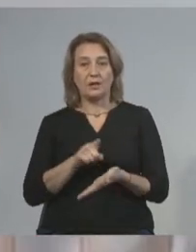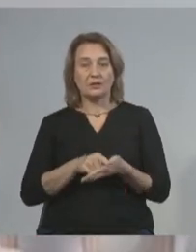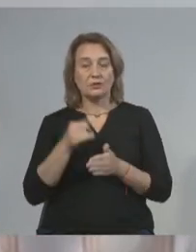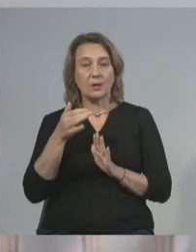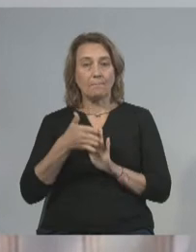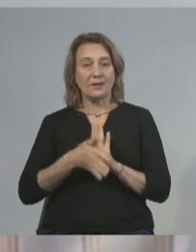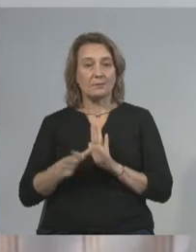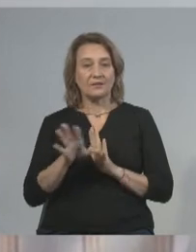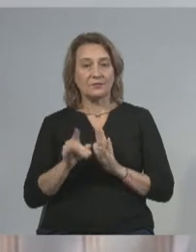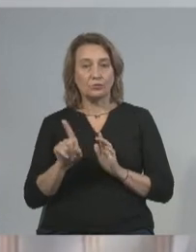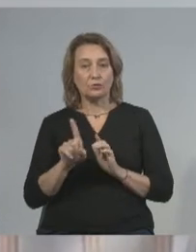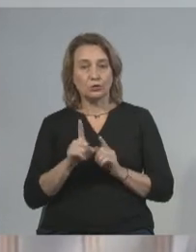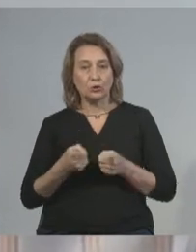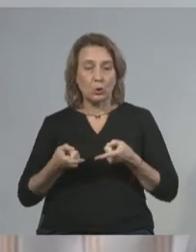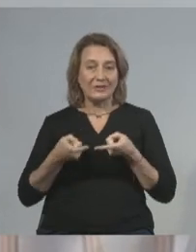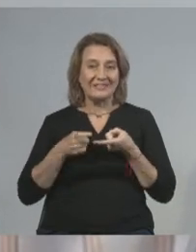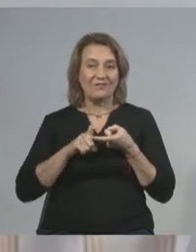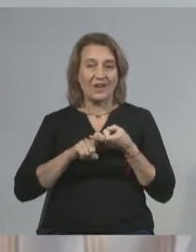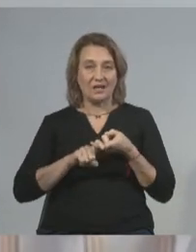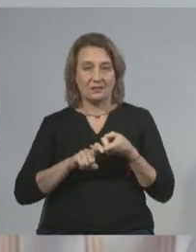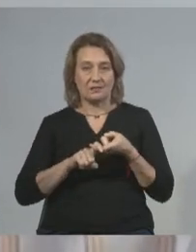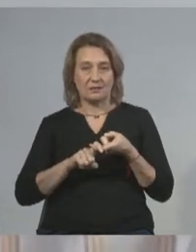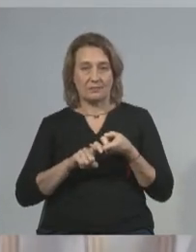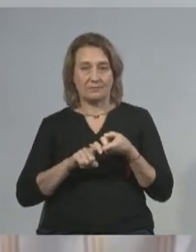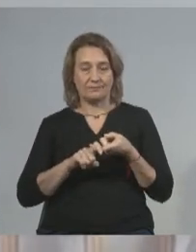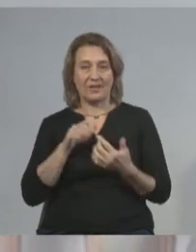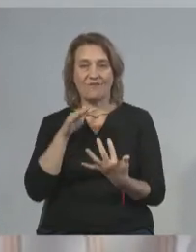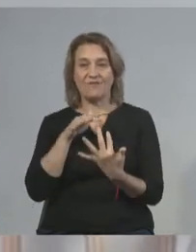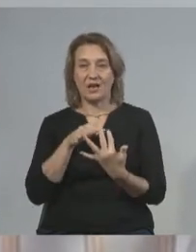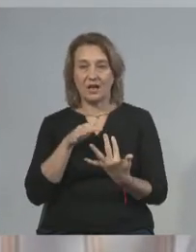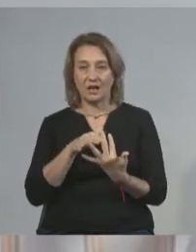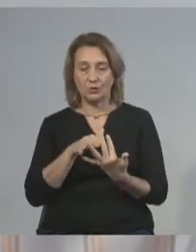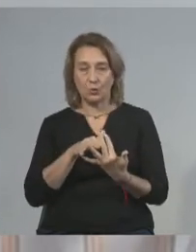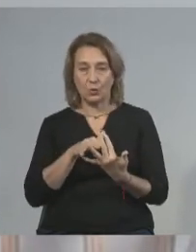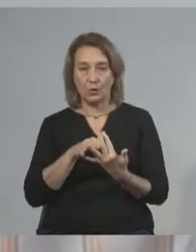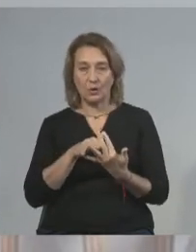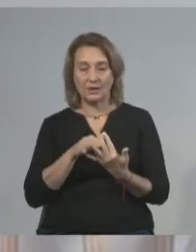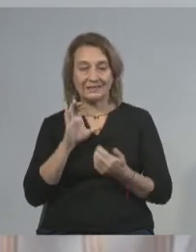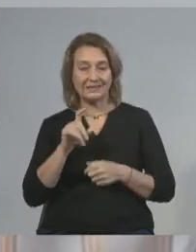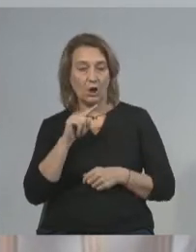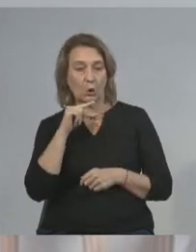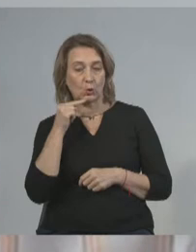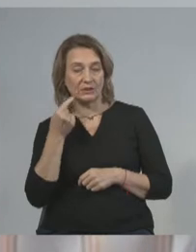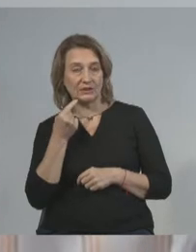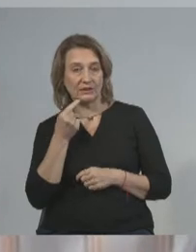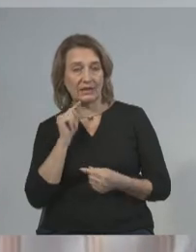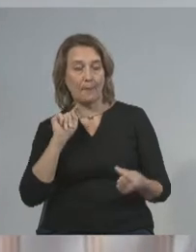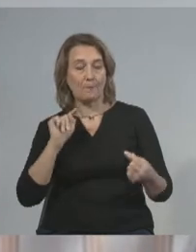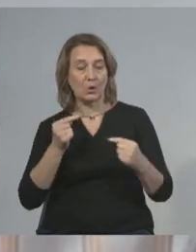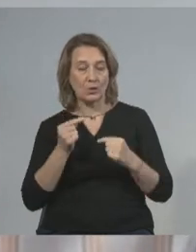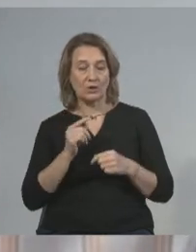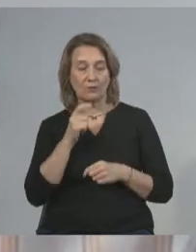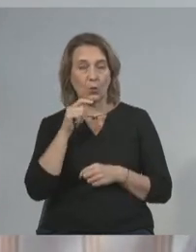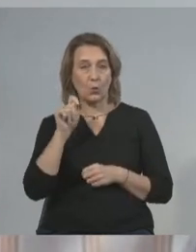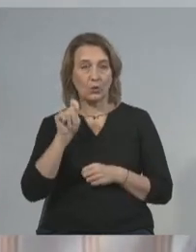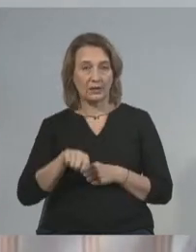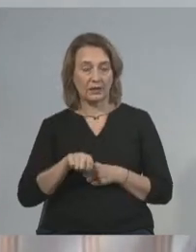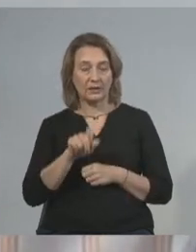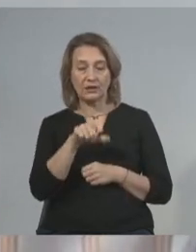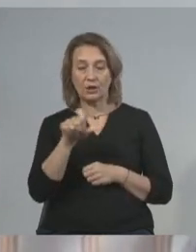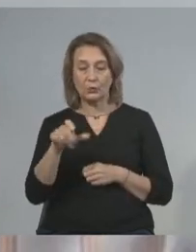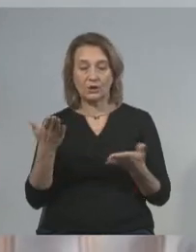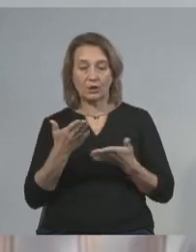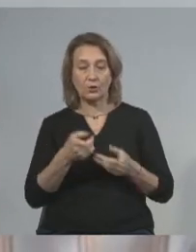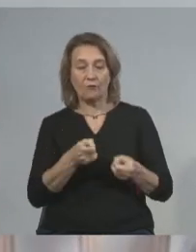certain groups we have to understand that everything that is connected with the war of russia against ukraine so those people who are